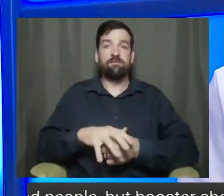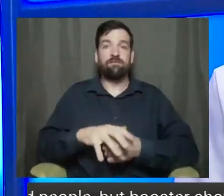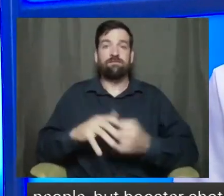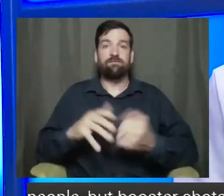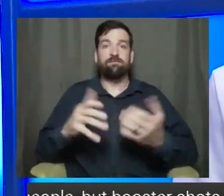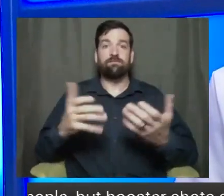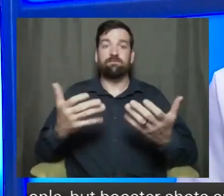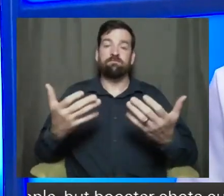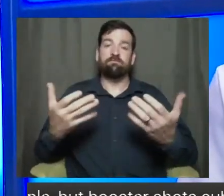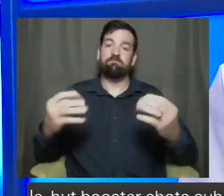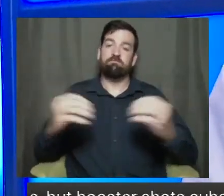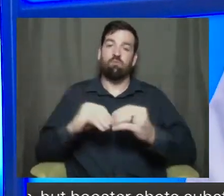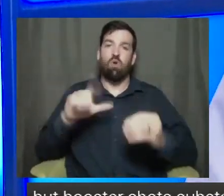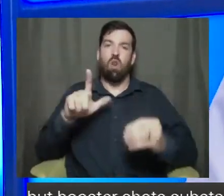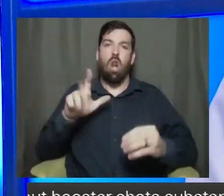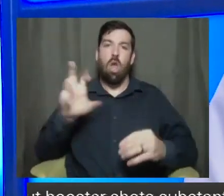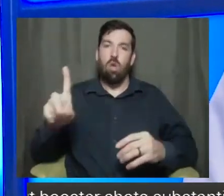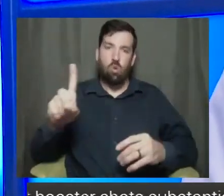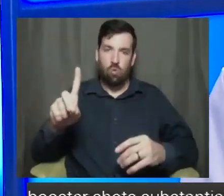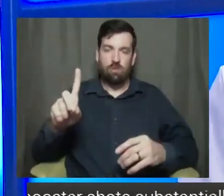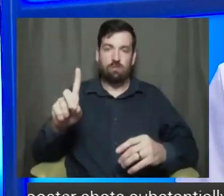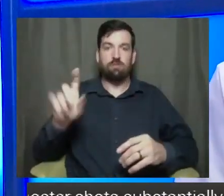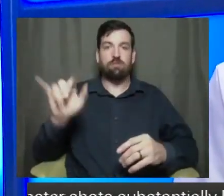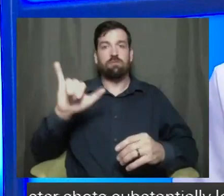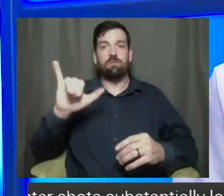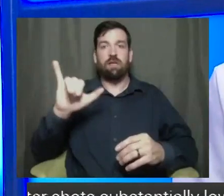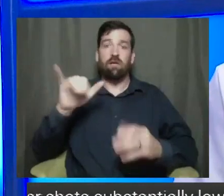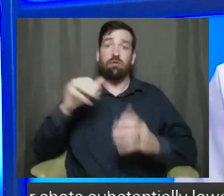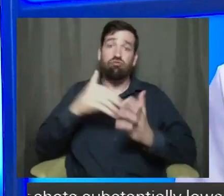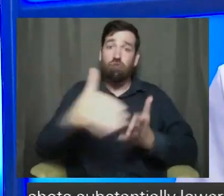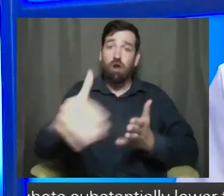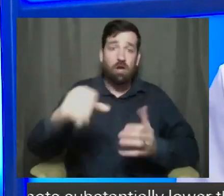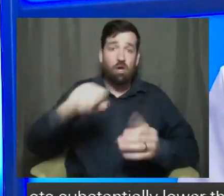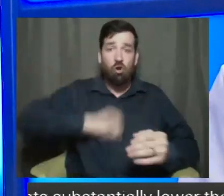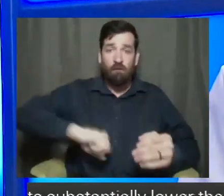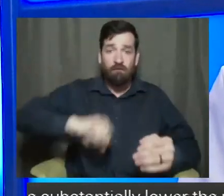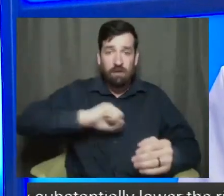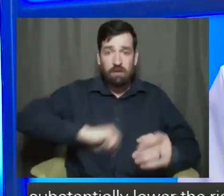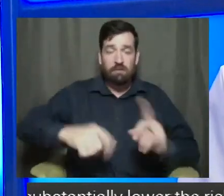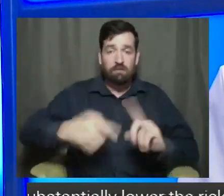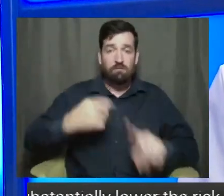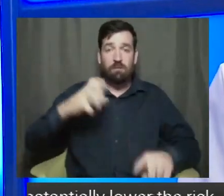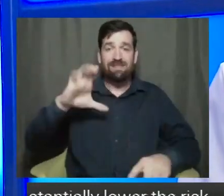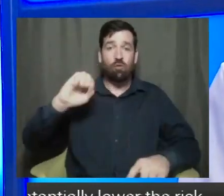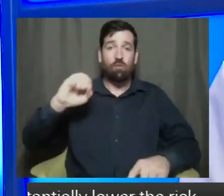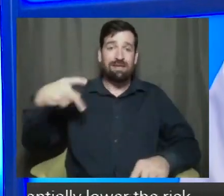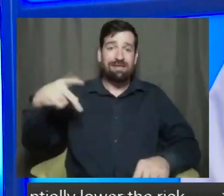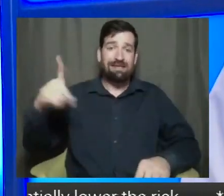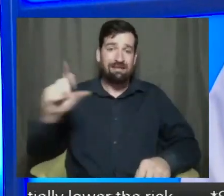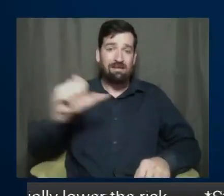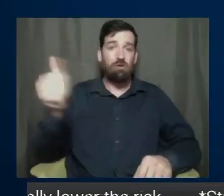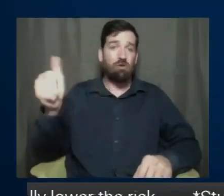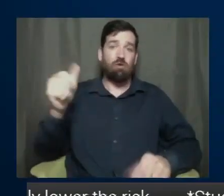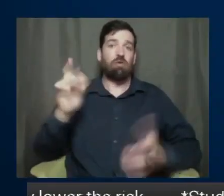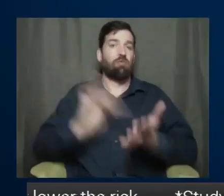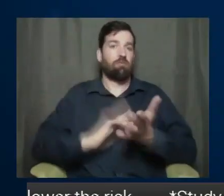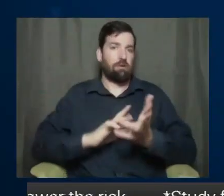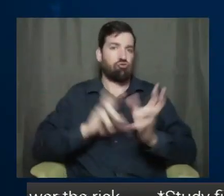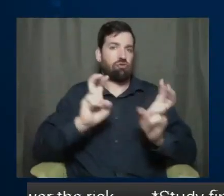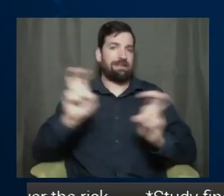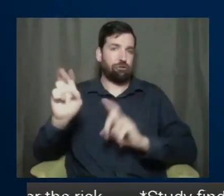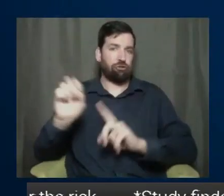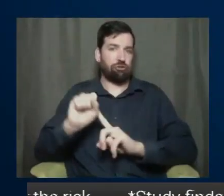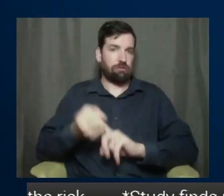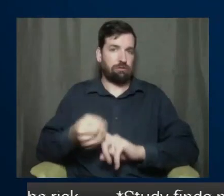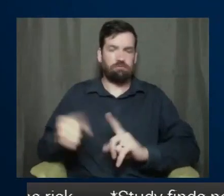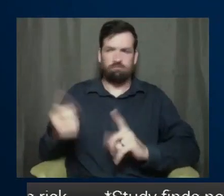load that the pelvic floor has to bear, like chronic coughing from COPD and other medical conditions like that. Okay, I have to just ask, is this